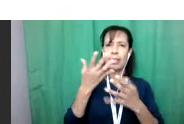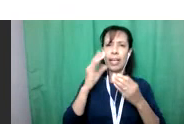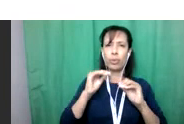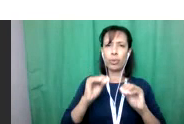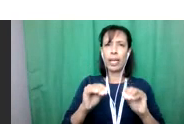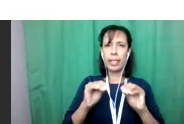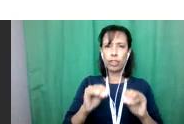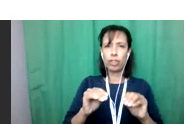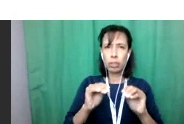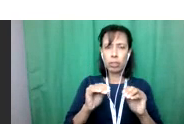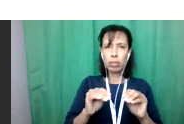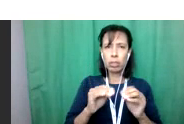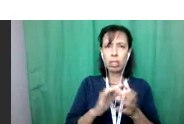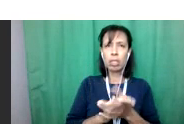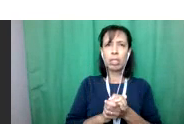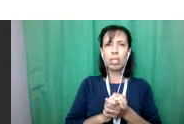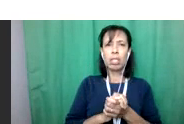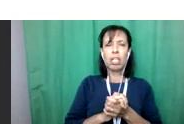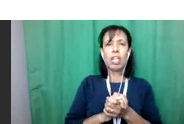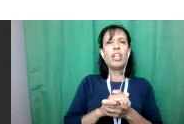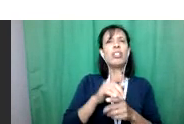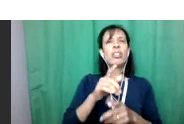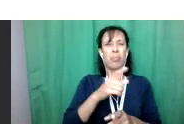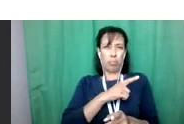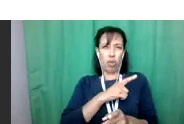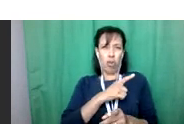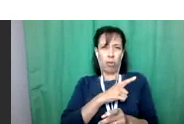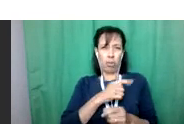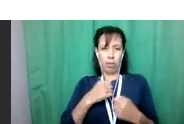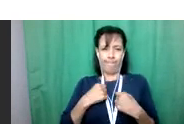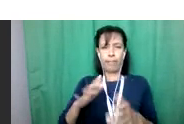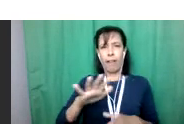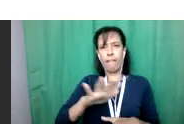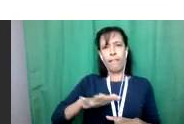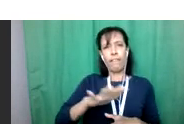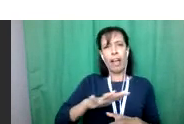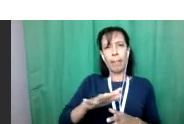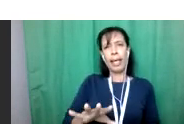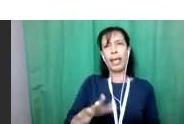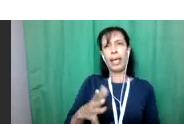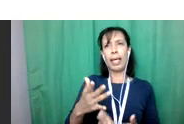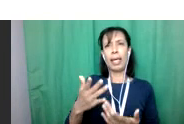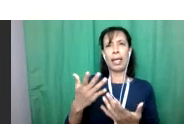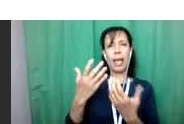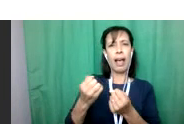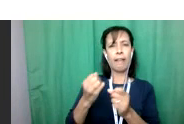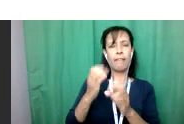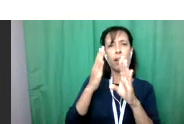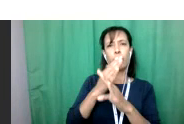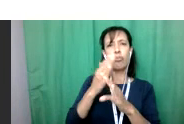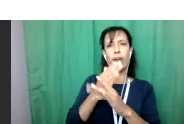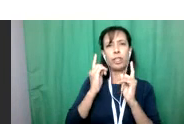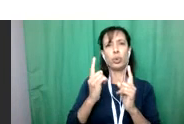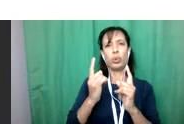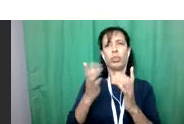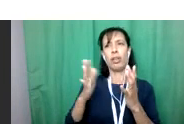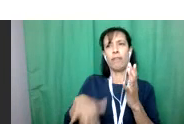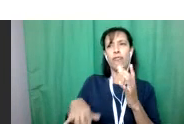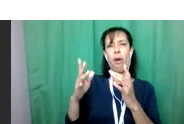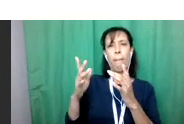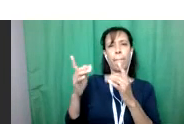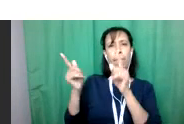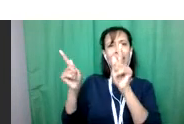from India for my little brother. So I was just asking with regards to that, because I know it's education. Yeah. Okay. Great. So it might be what